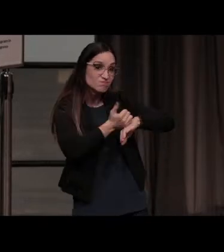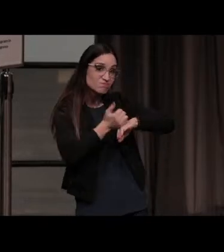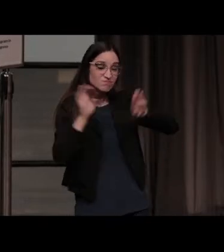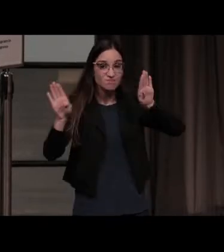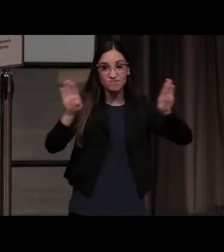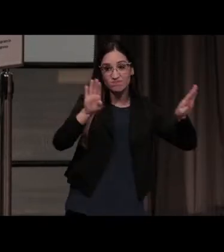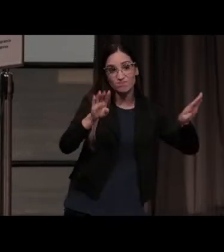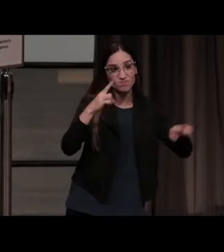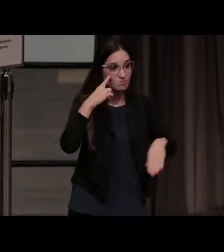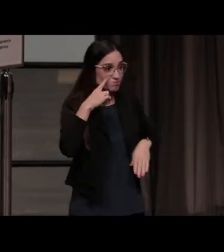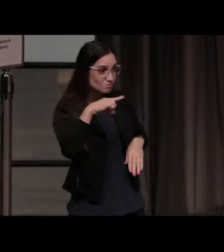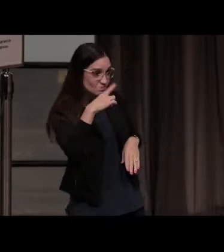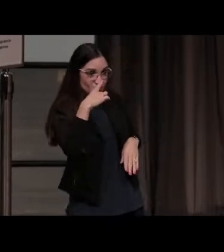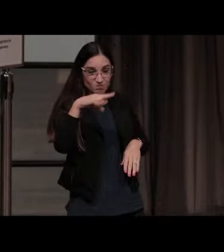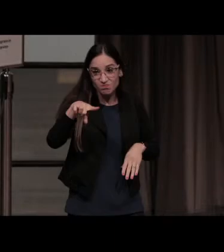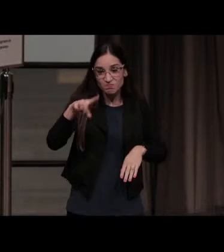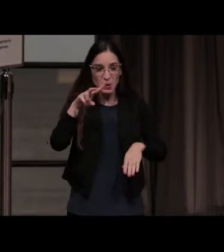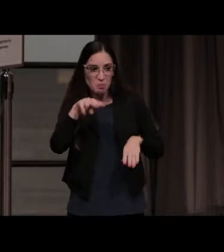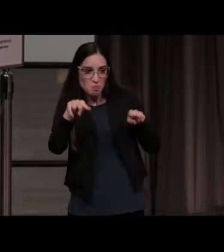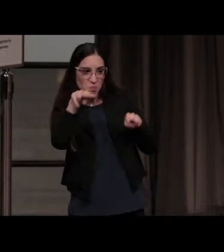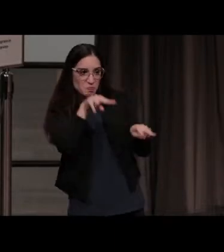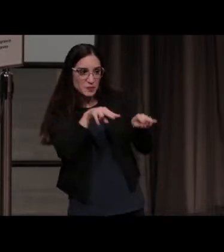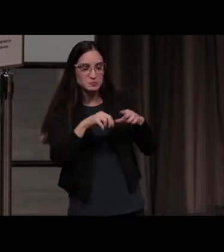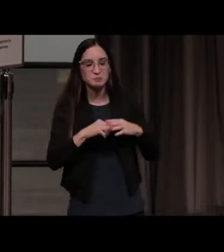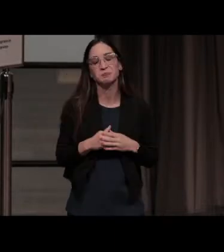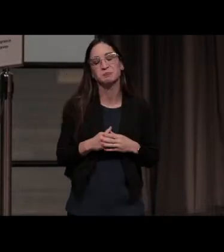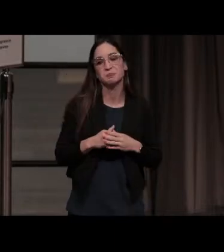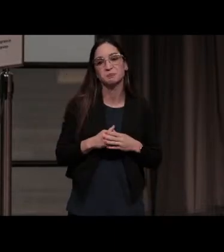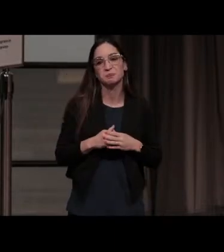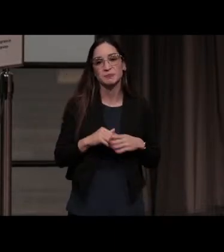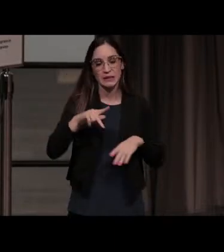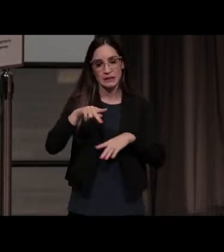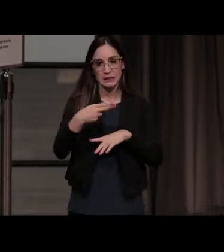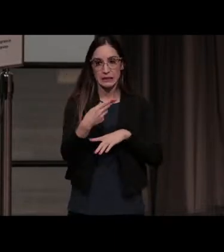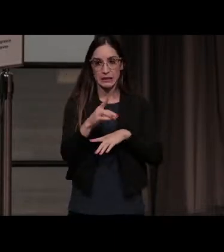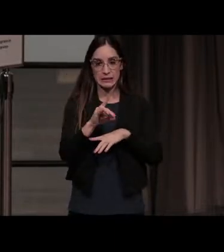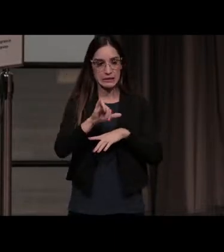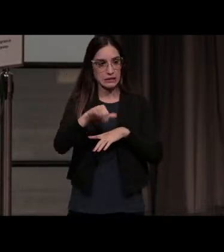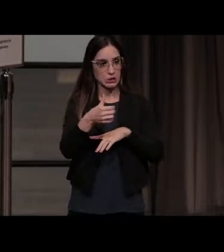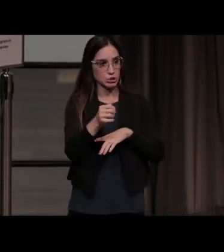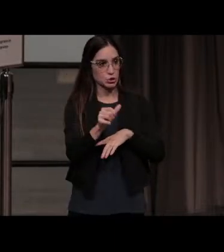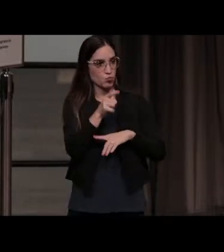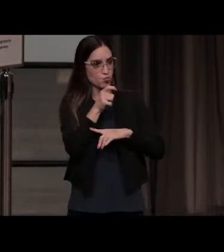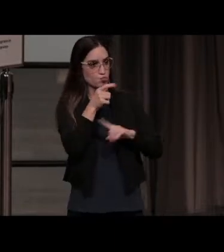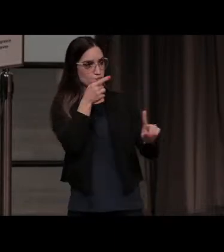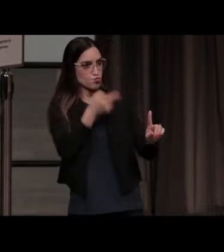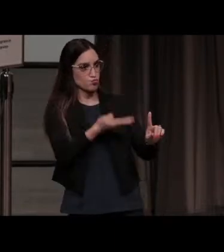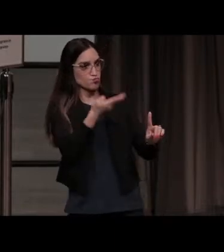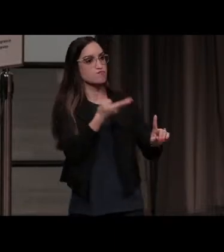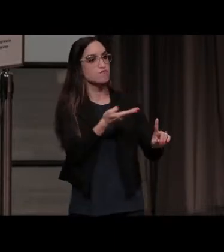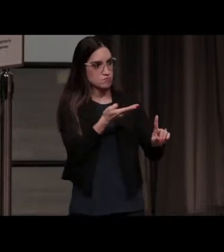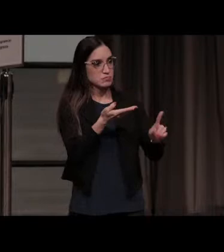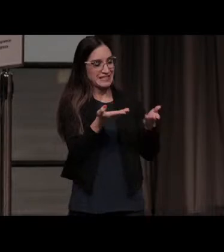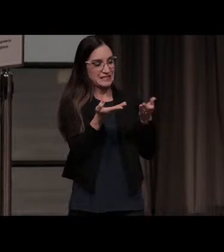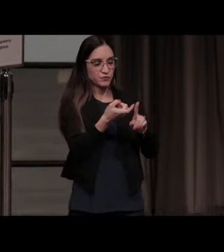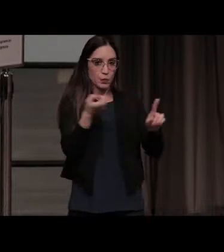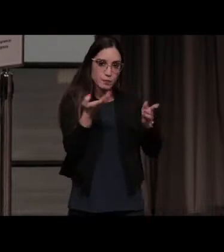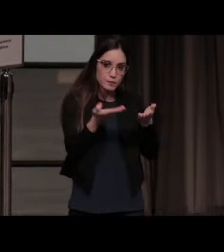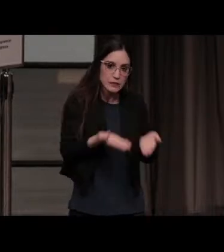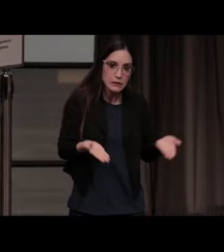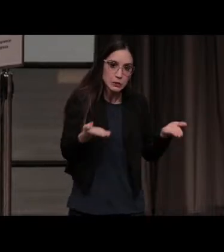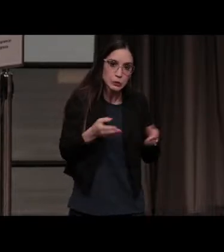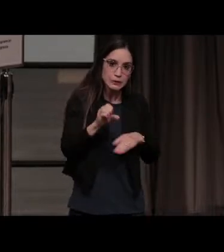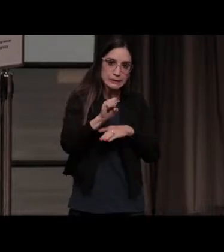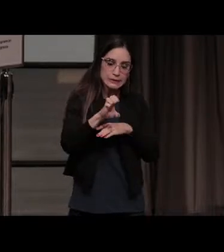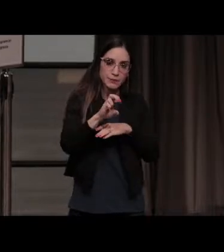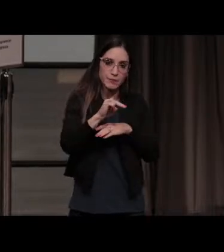if you haven't already. Khadijah Cypress. She lives here in Florida on the Miccosukee Reservation and has been doing patchwork